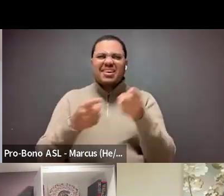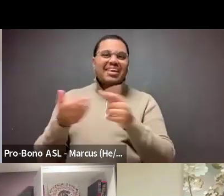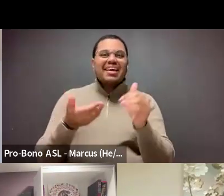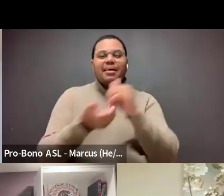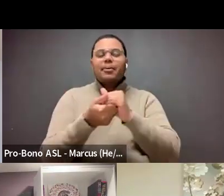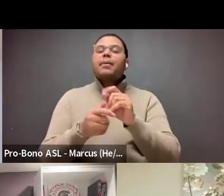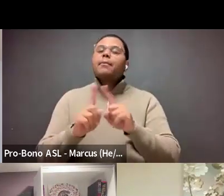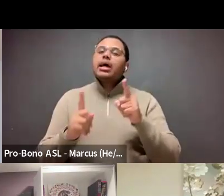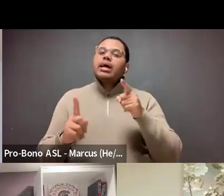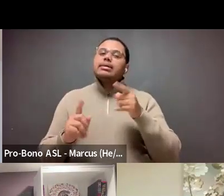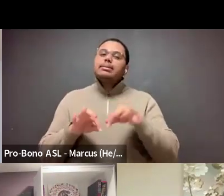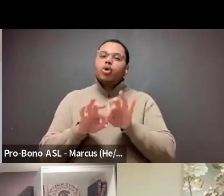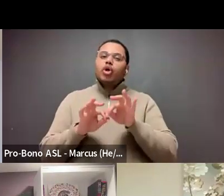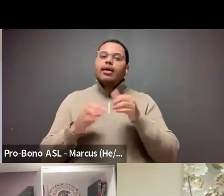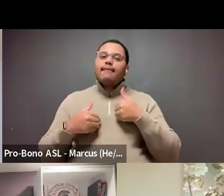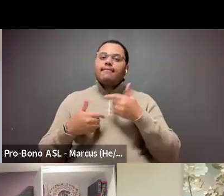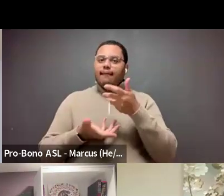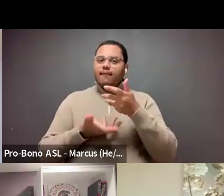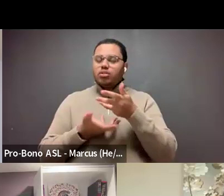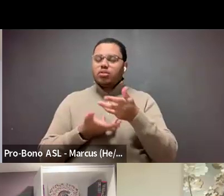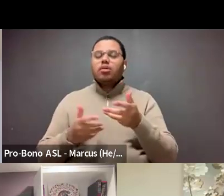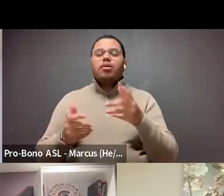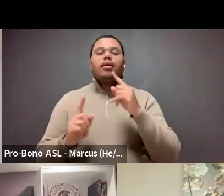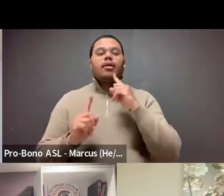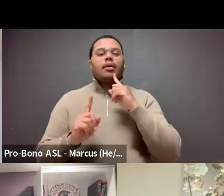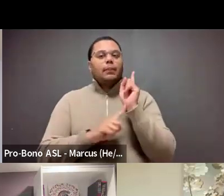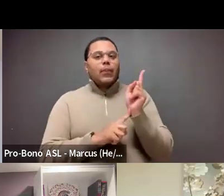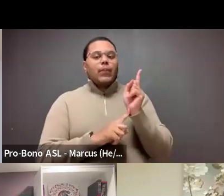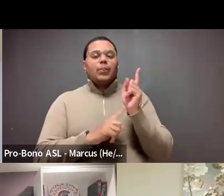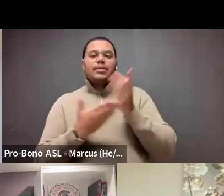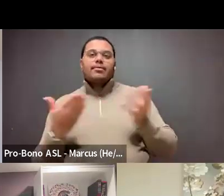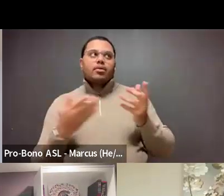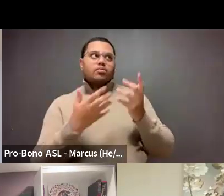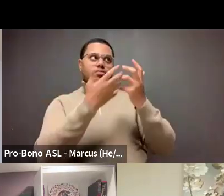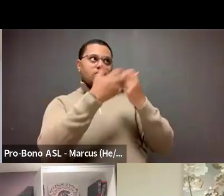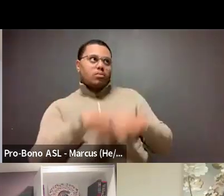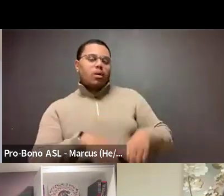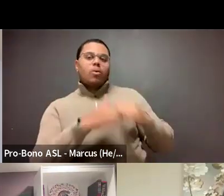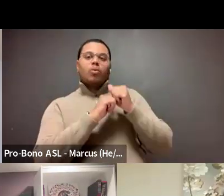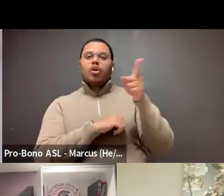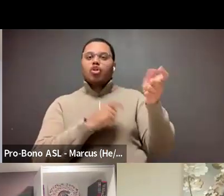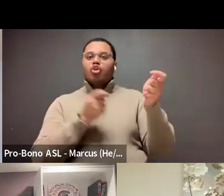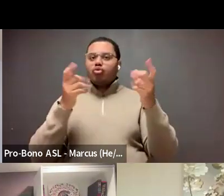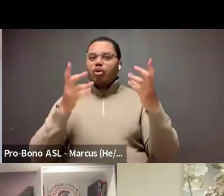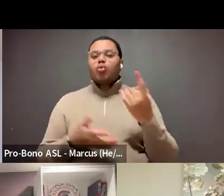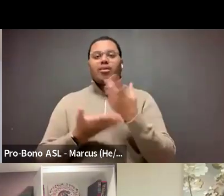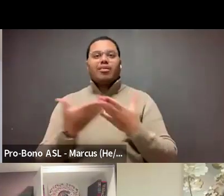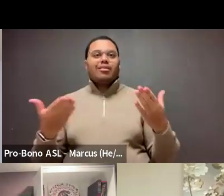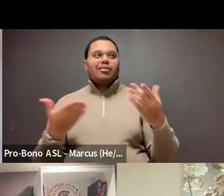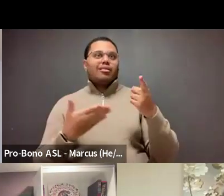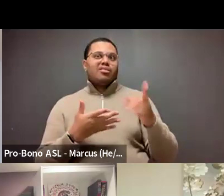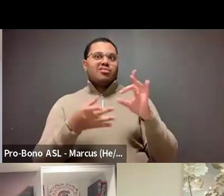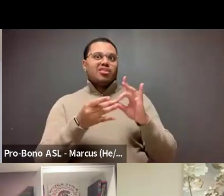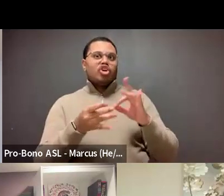that conversation. There's definitely been moments that things have worked out with the director. I think one of the things that you said earlier, Kimberly,